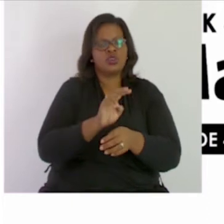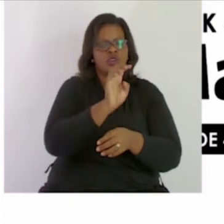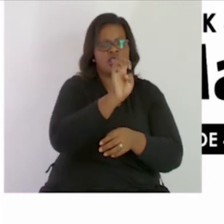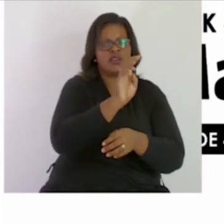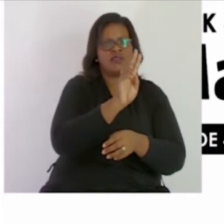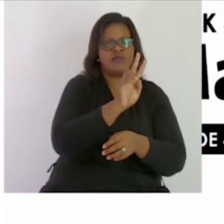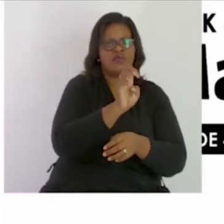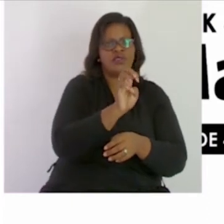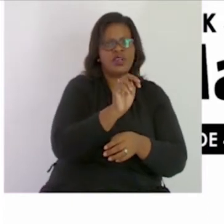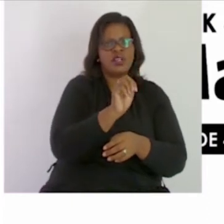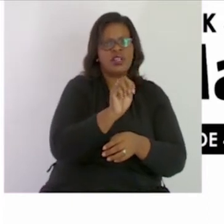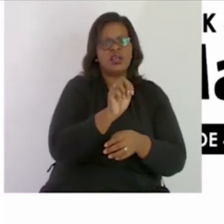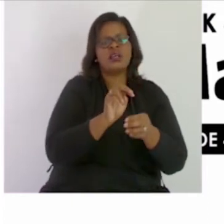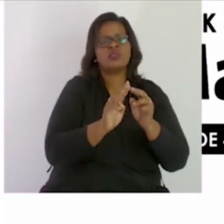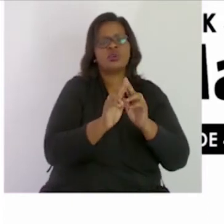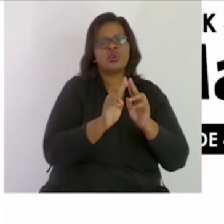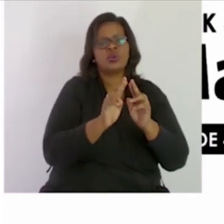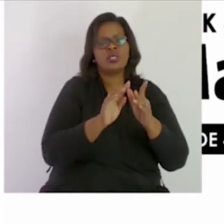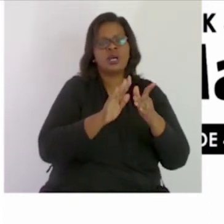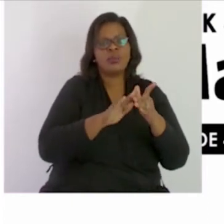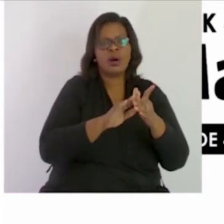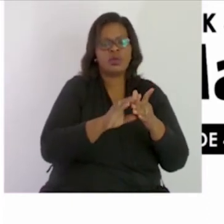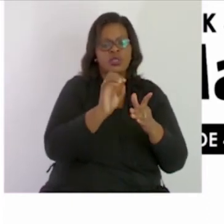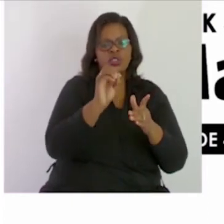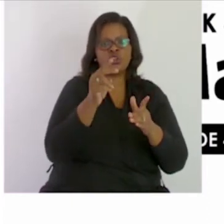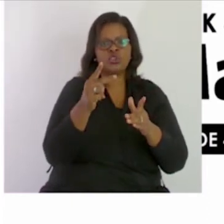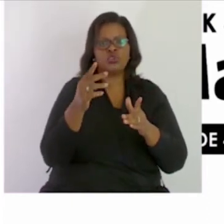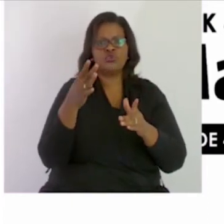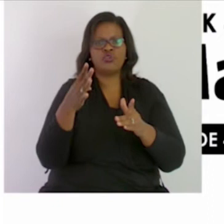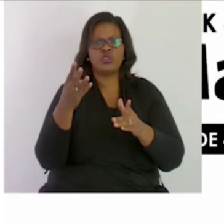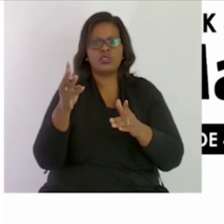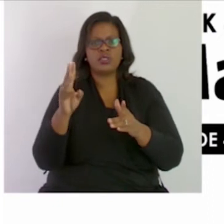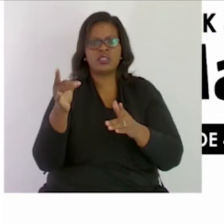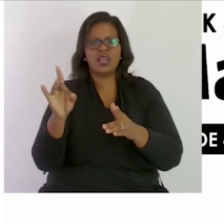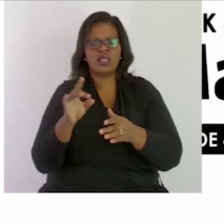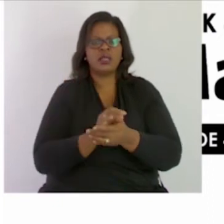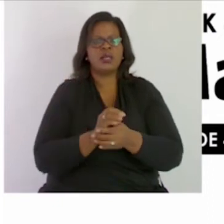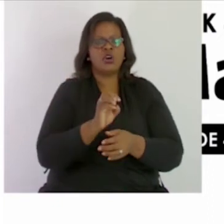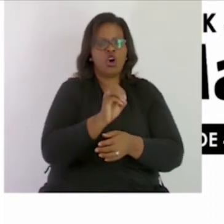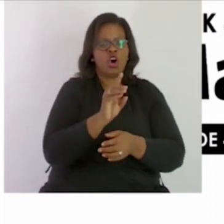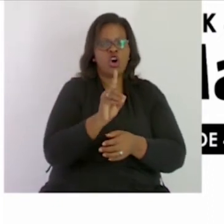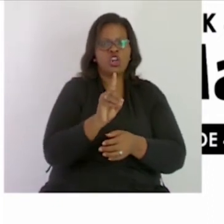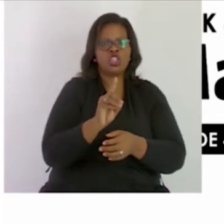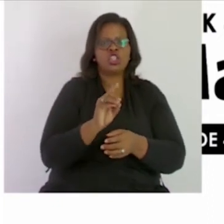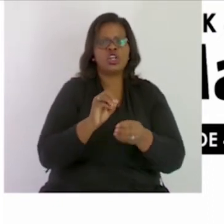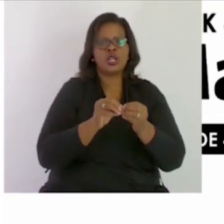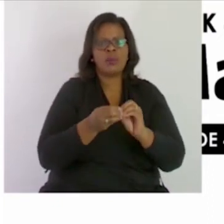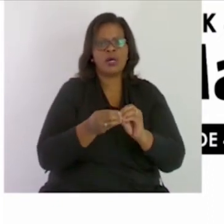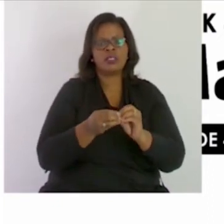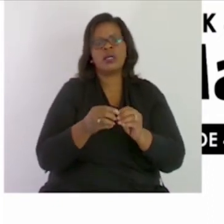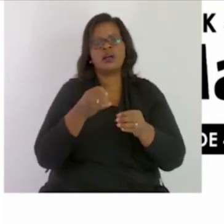6. Whereas odd numbers, they always end with 1, 3,